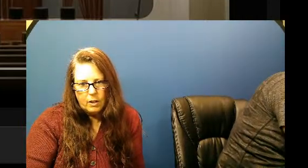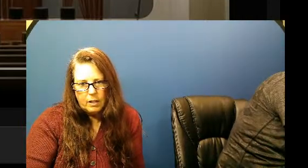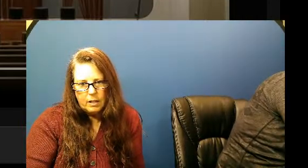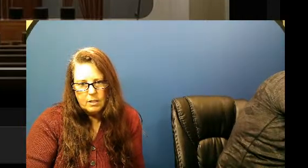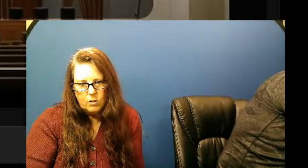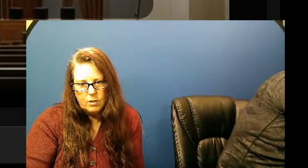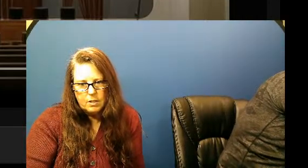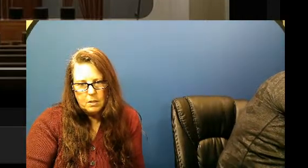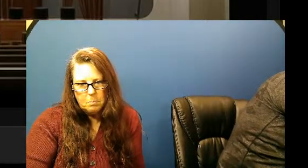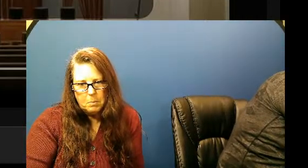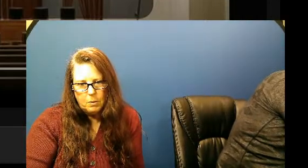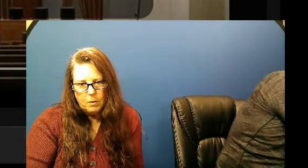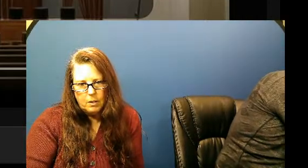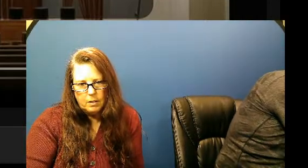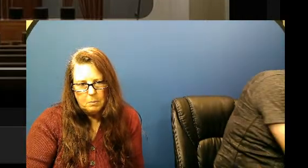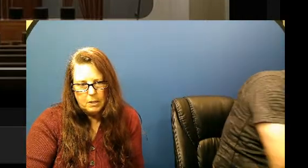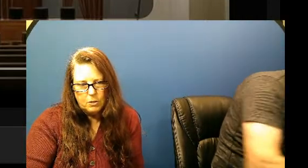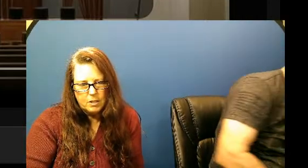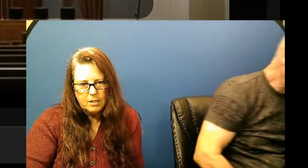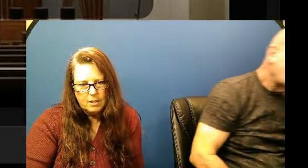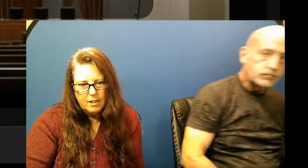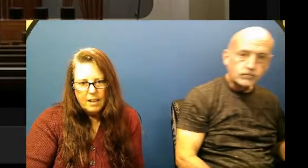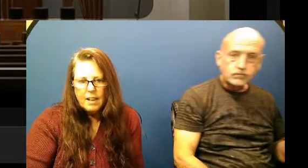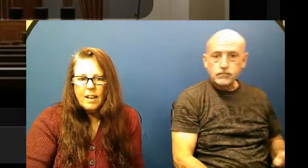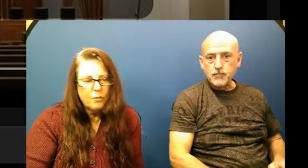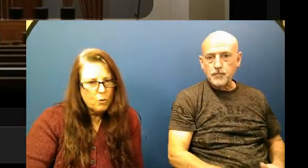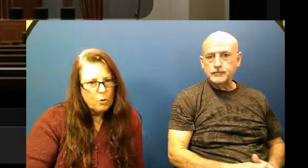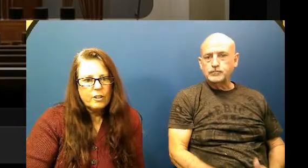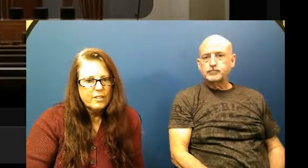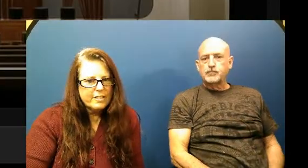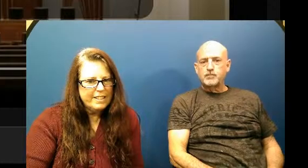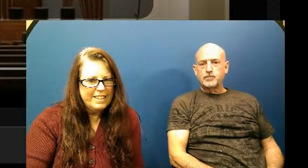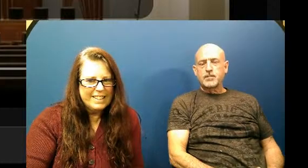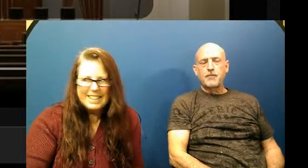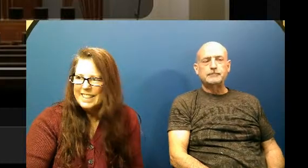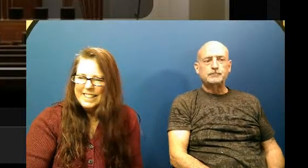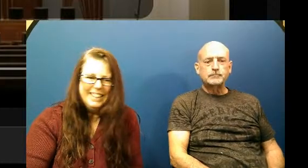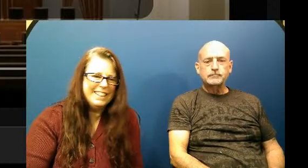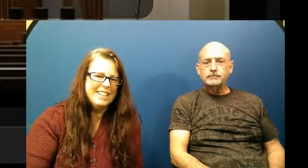yeah, okay, yeah, so you can see the pimple on my noses. Of course.